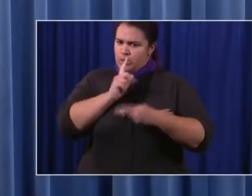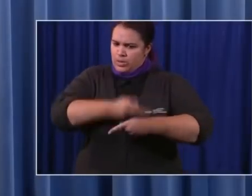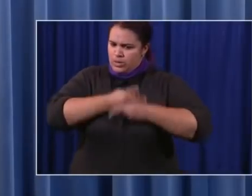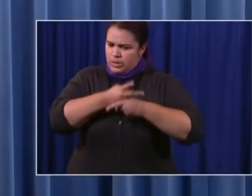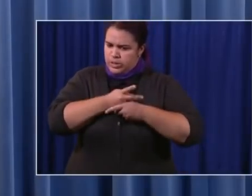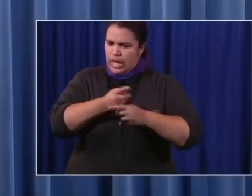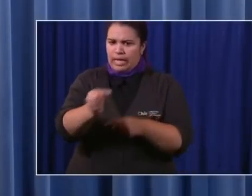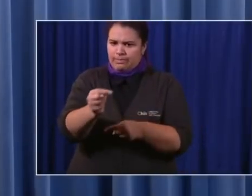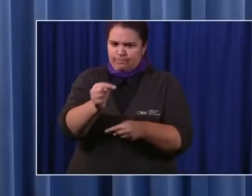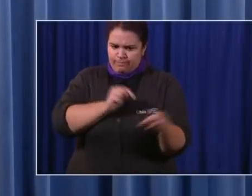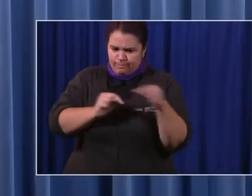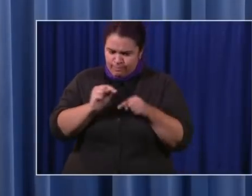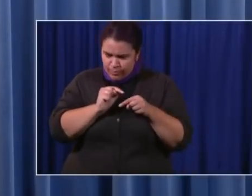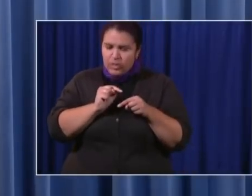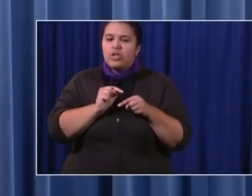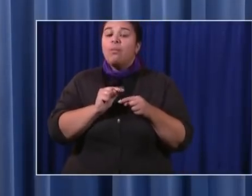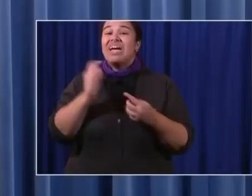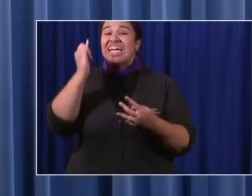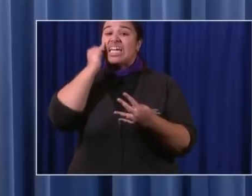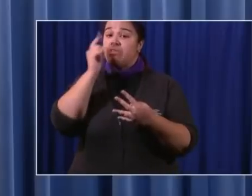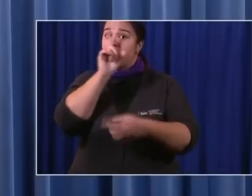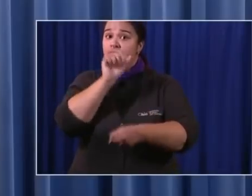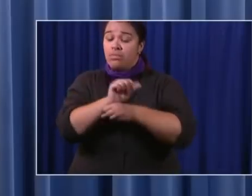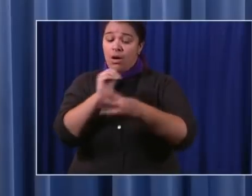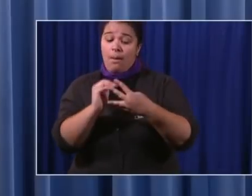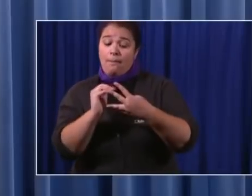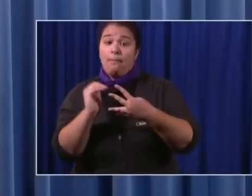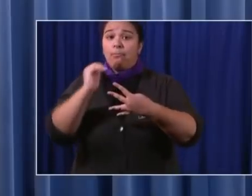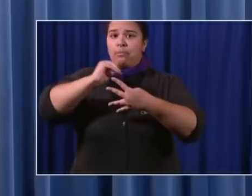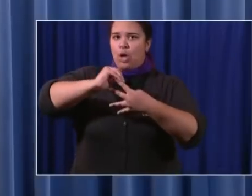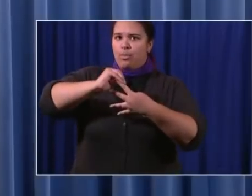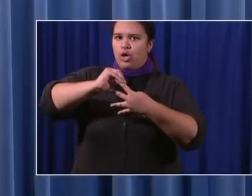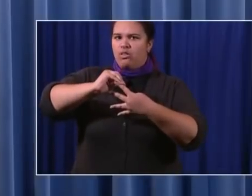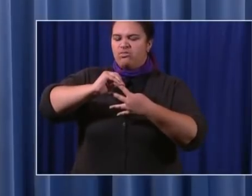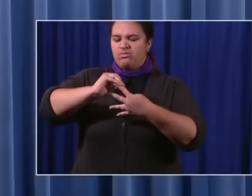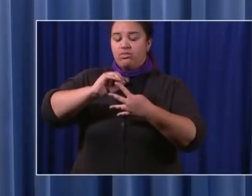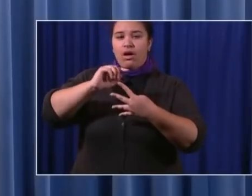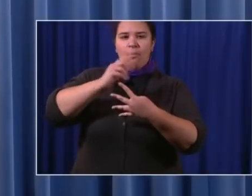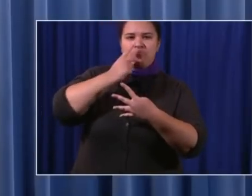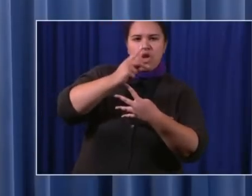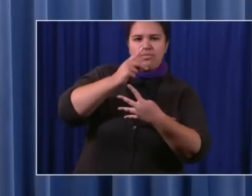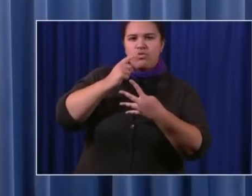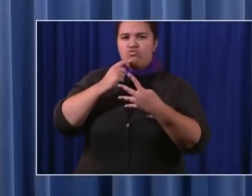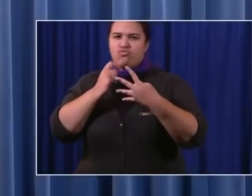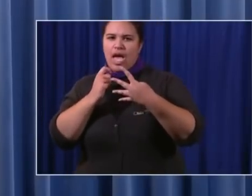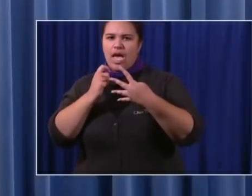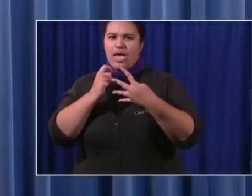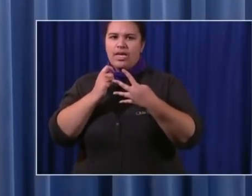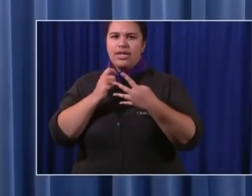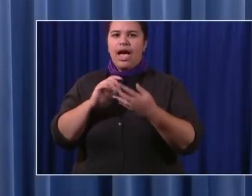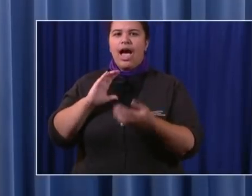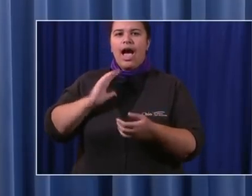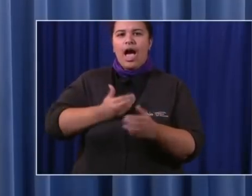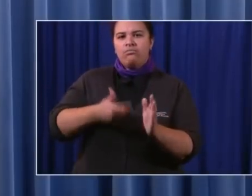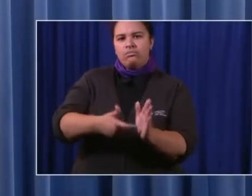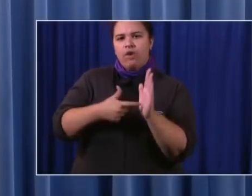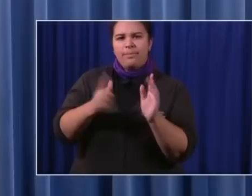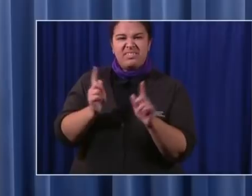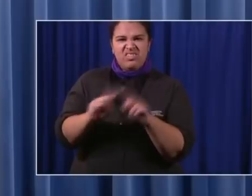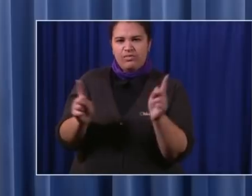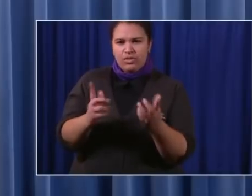county becomes purple that would be different than when they're red. Besides the mask order, which they already have if they're